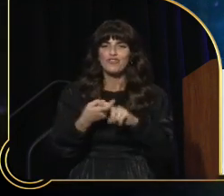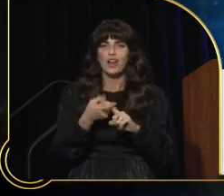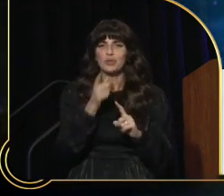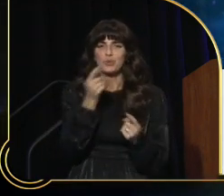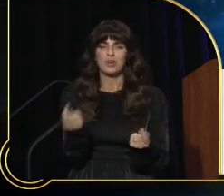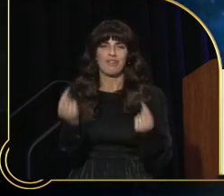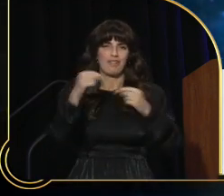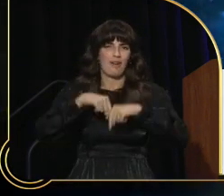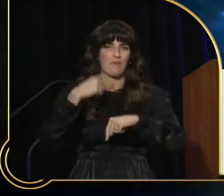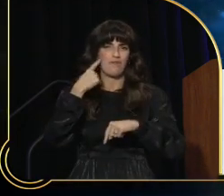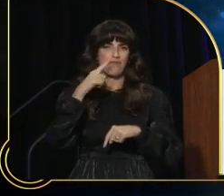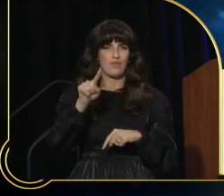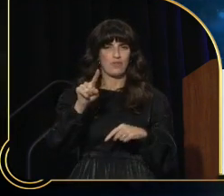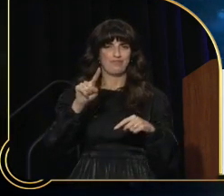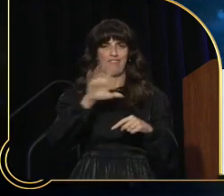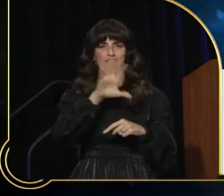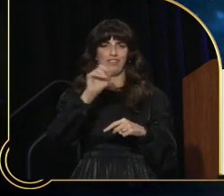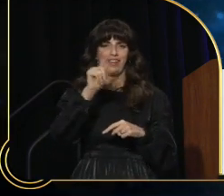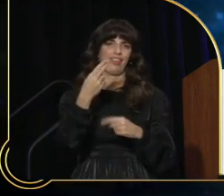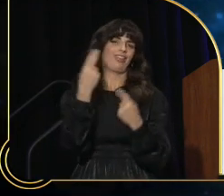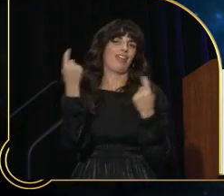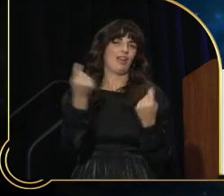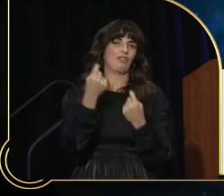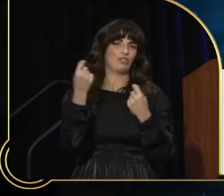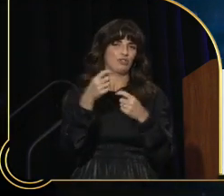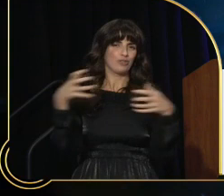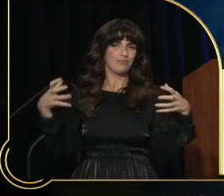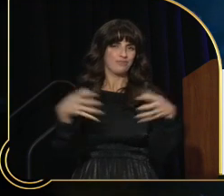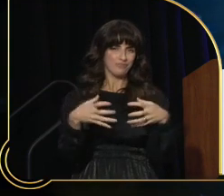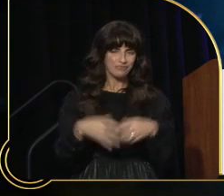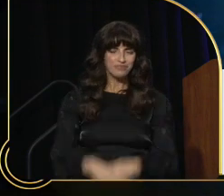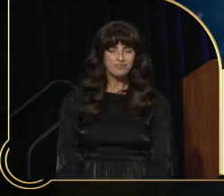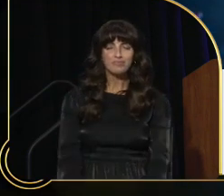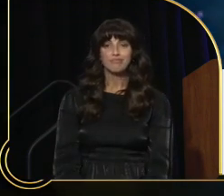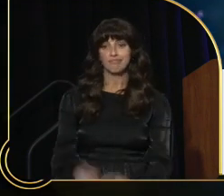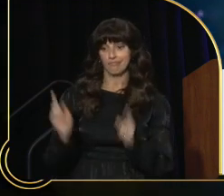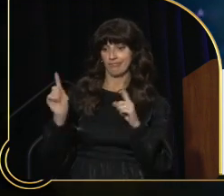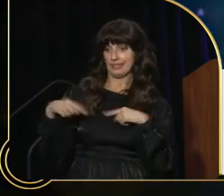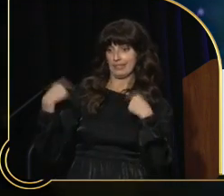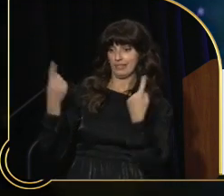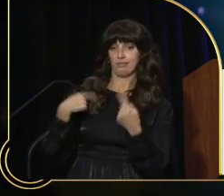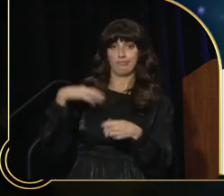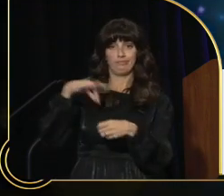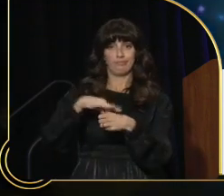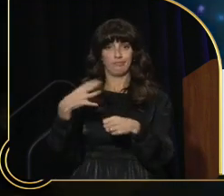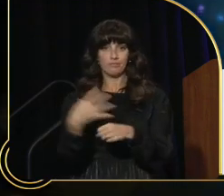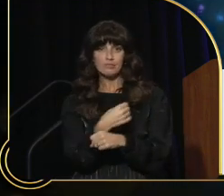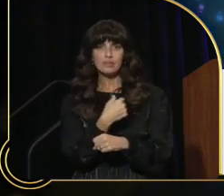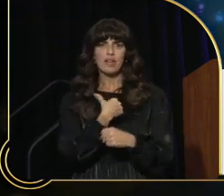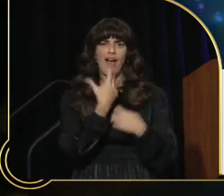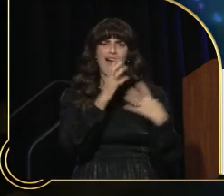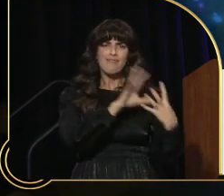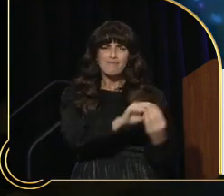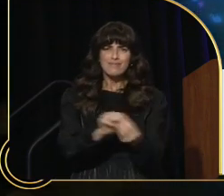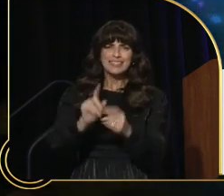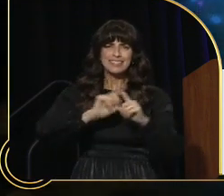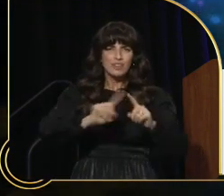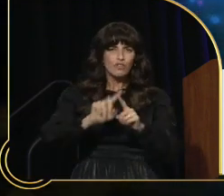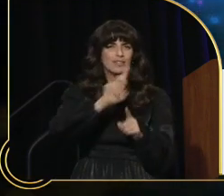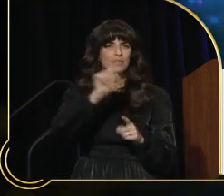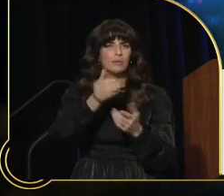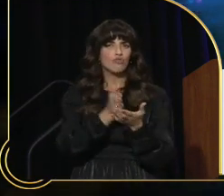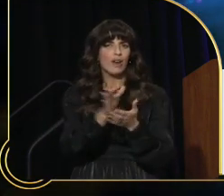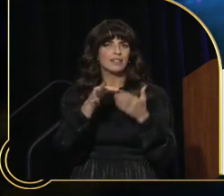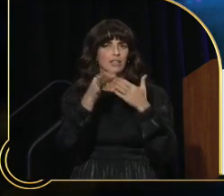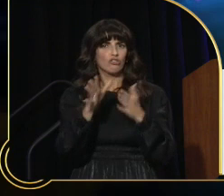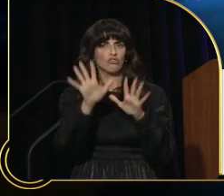convening the Bazelon Center's 50th anniversary. Since taking office, I have met with disability rights leaders from across the